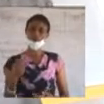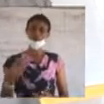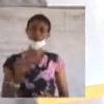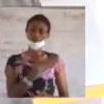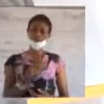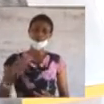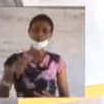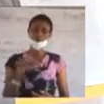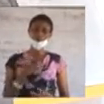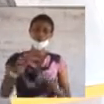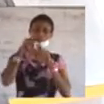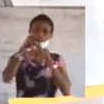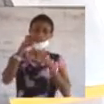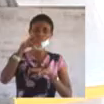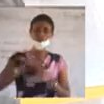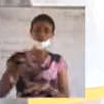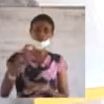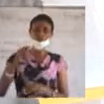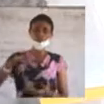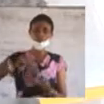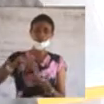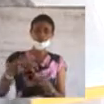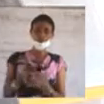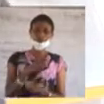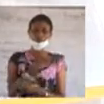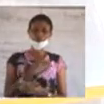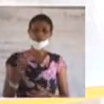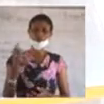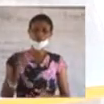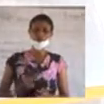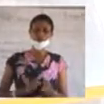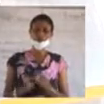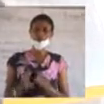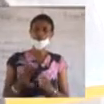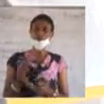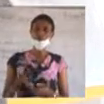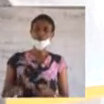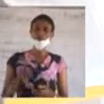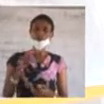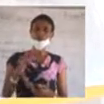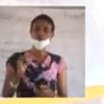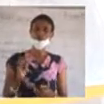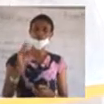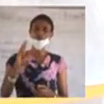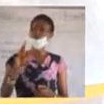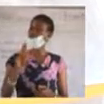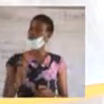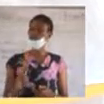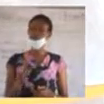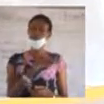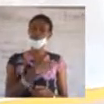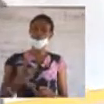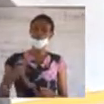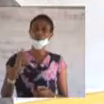of AIDS, and the definition of HIV definition of AIDS. We look